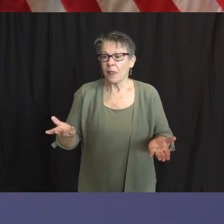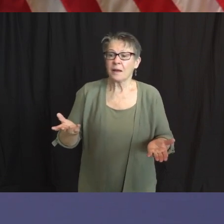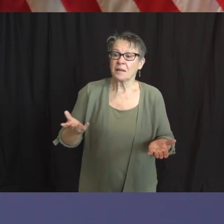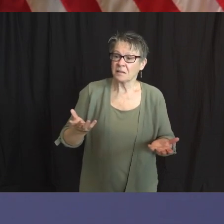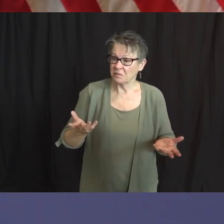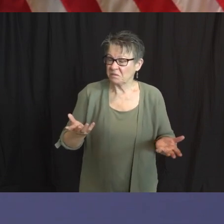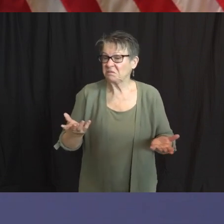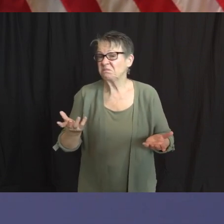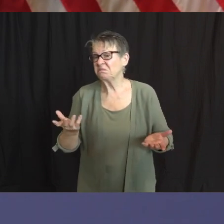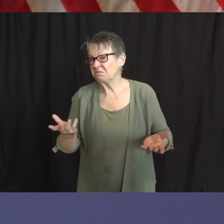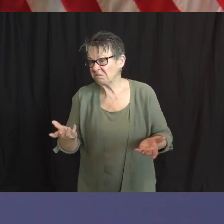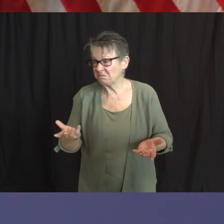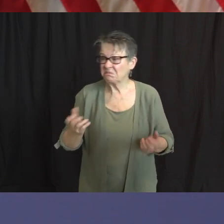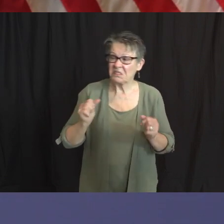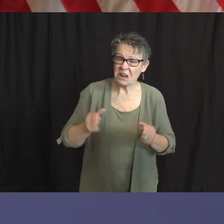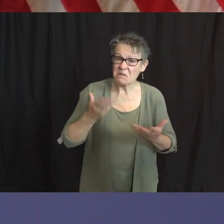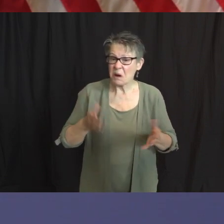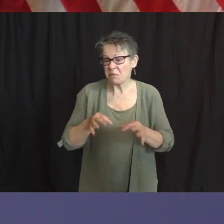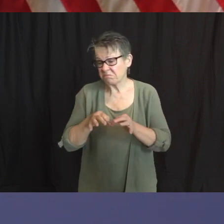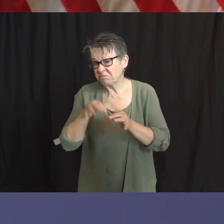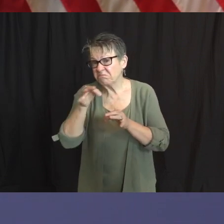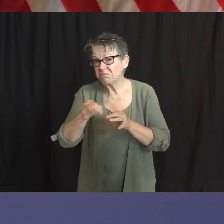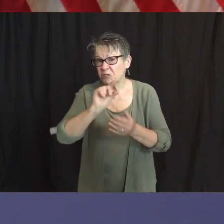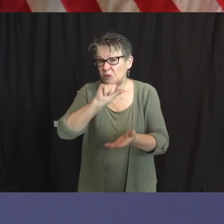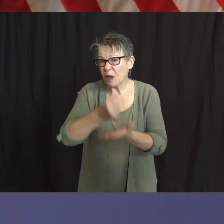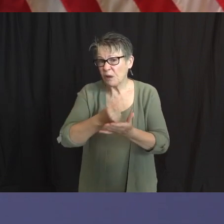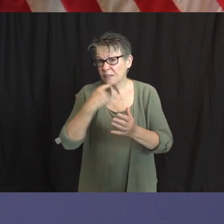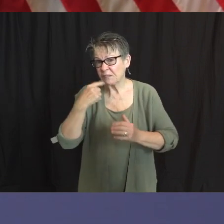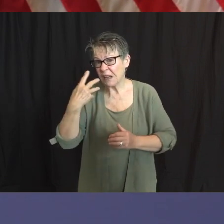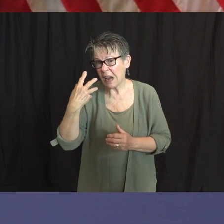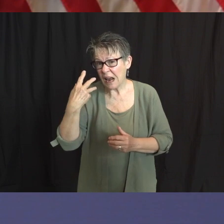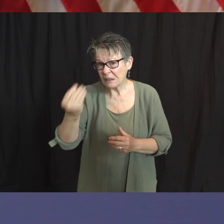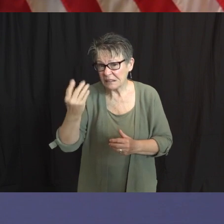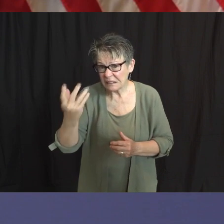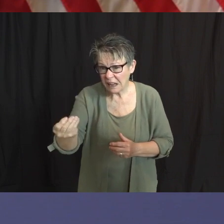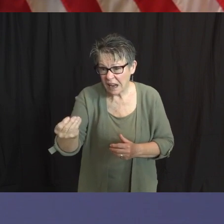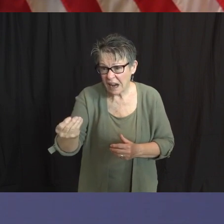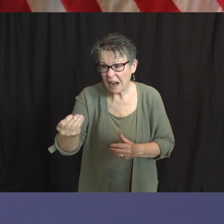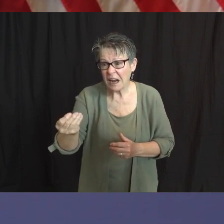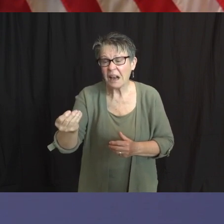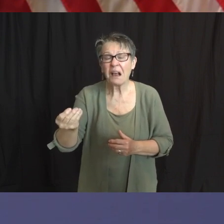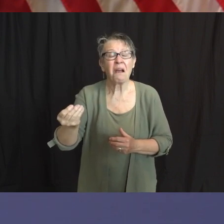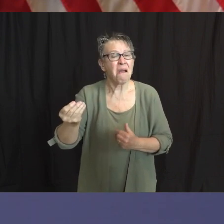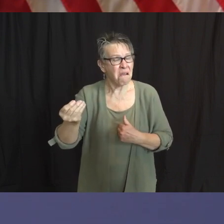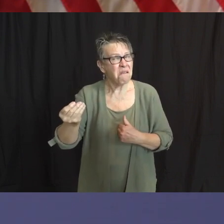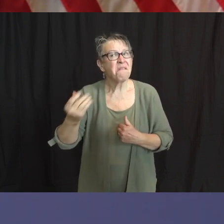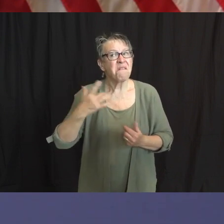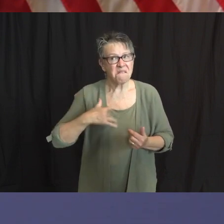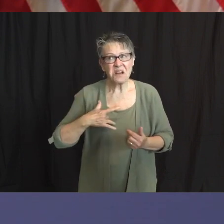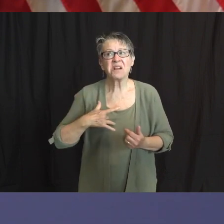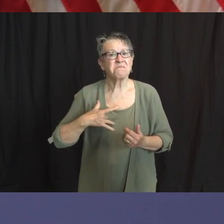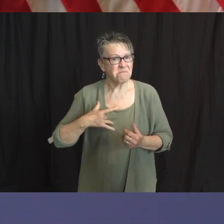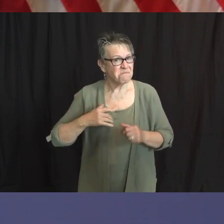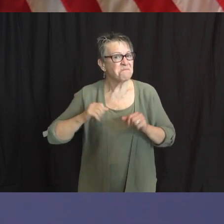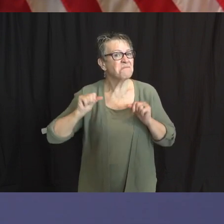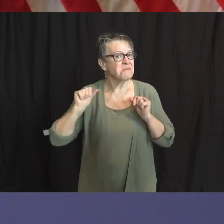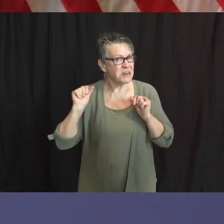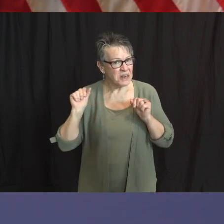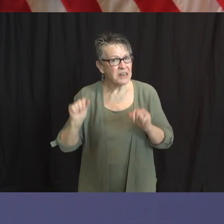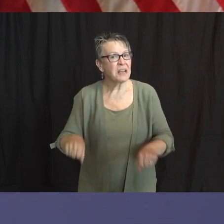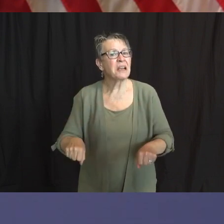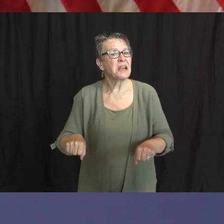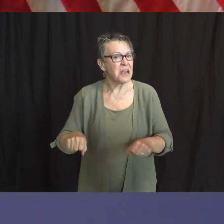commencement? The answer is they should hold out hope. I have that same hope. So I've got nothing to report, but I have the same